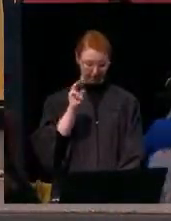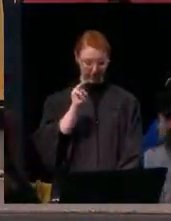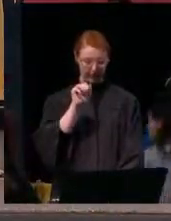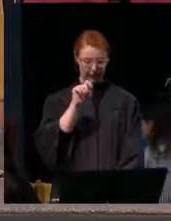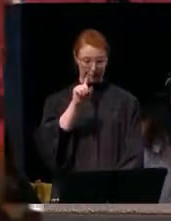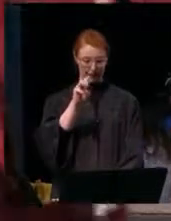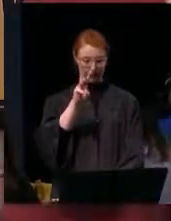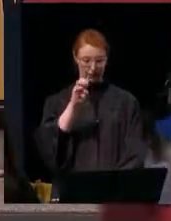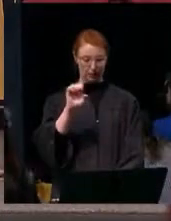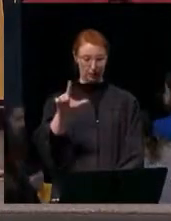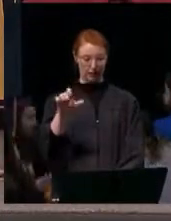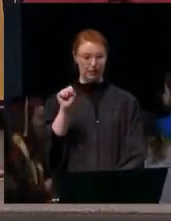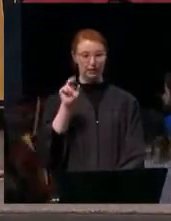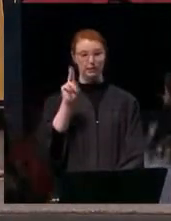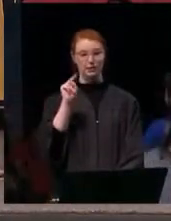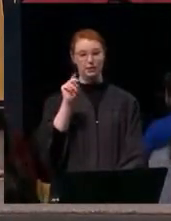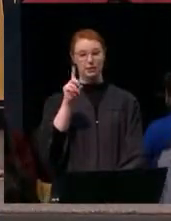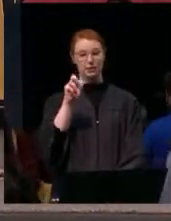Maxwell Sunderland.